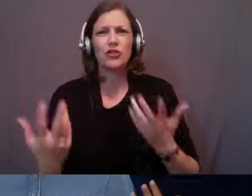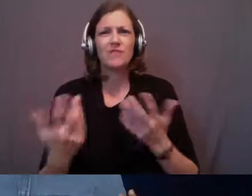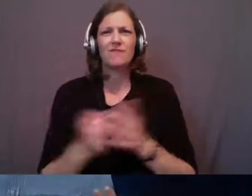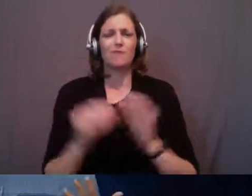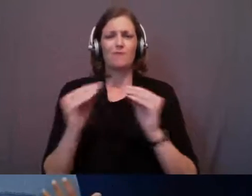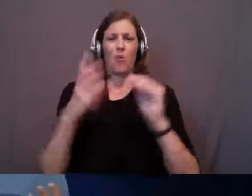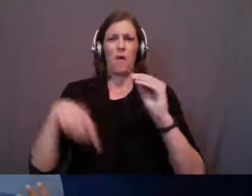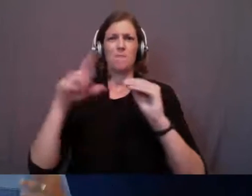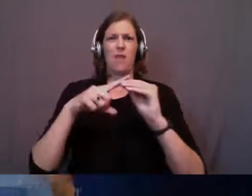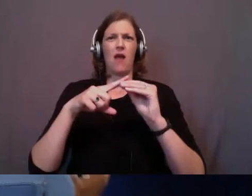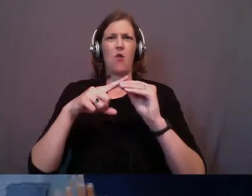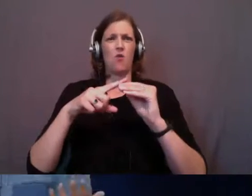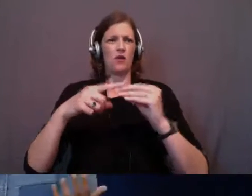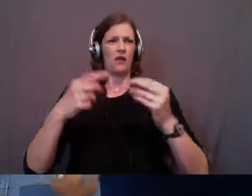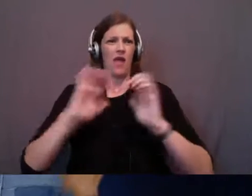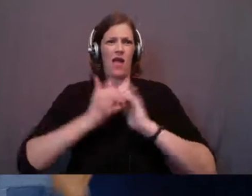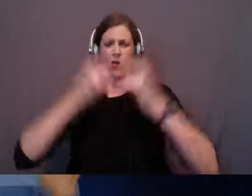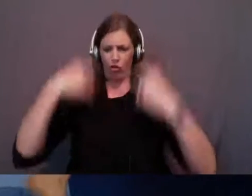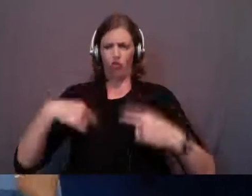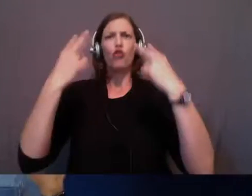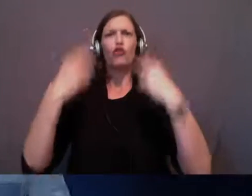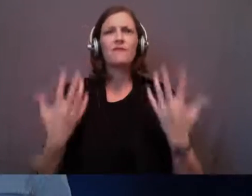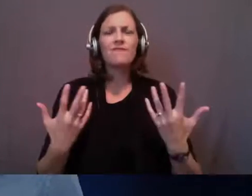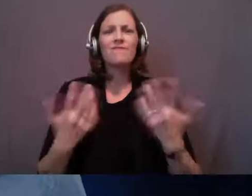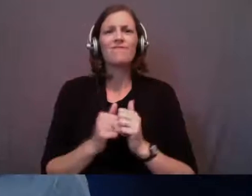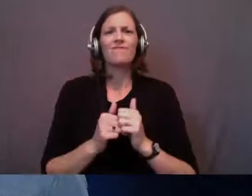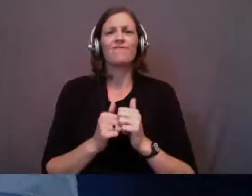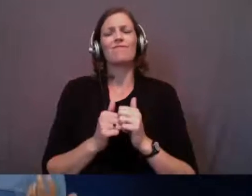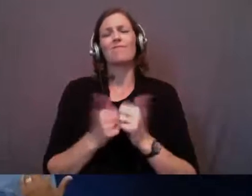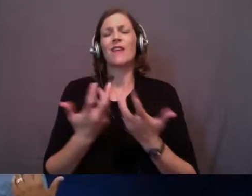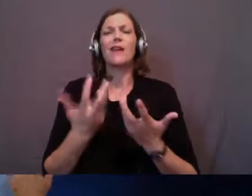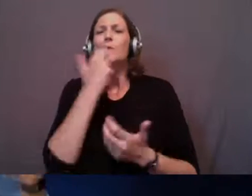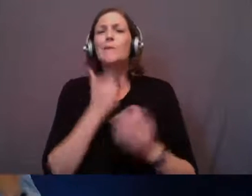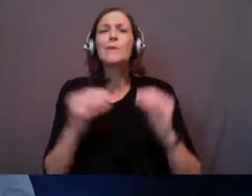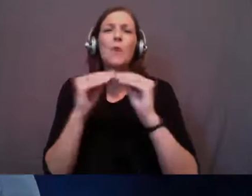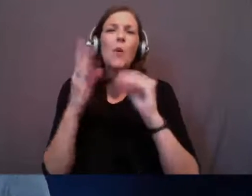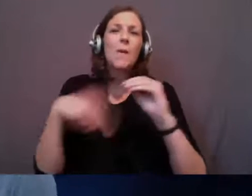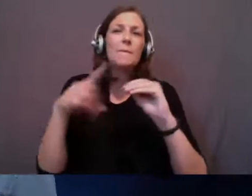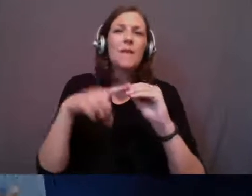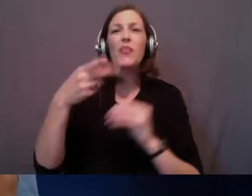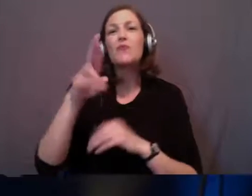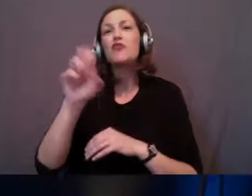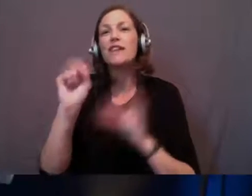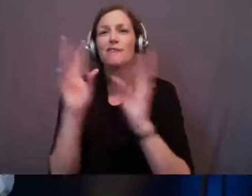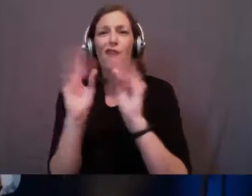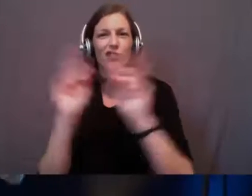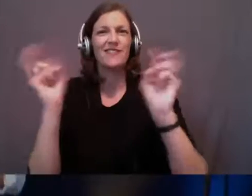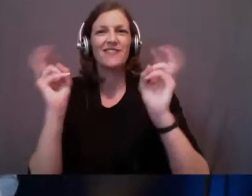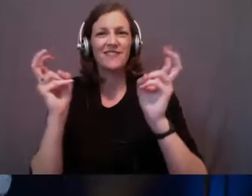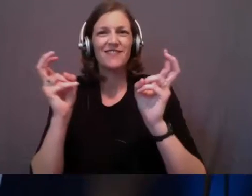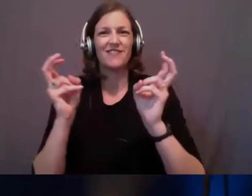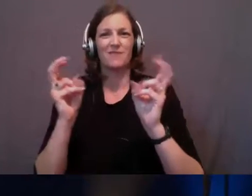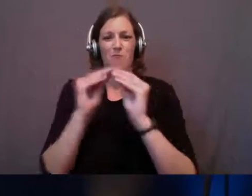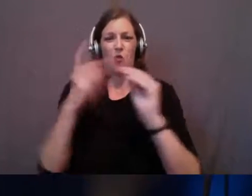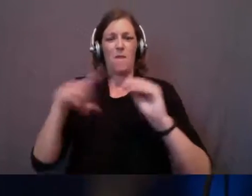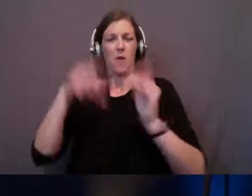optics. He cared more about, he didn't have these, but he cared more about the press conference. He cared more about what people wrote about him than it was the character and the